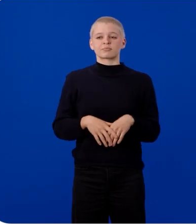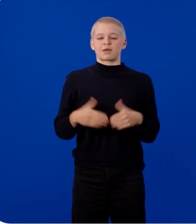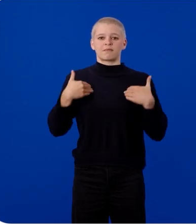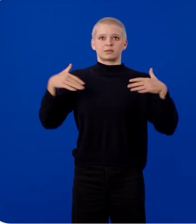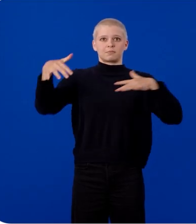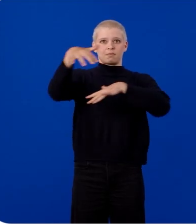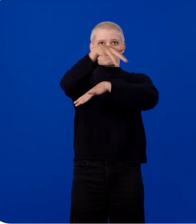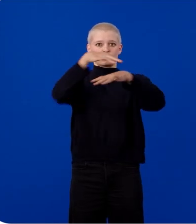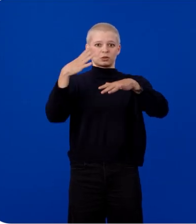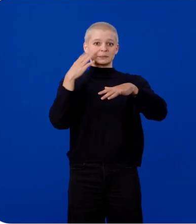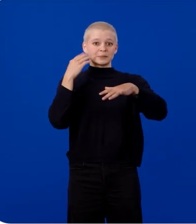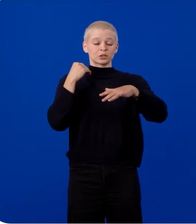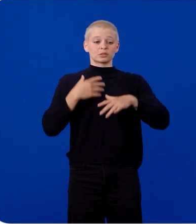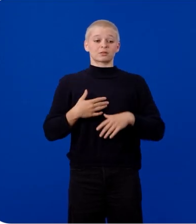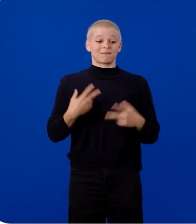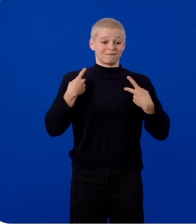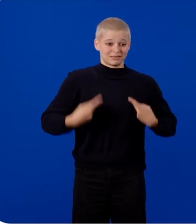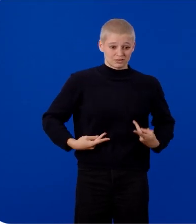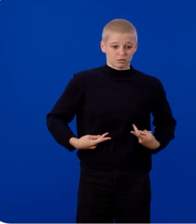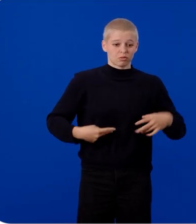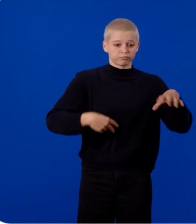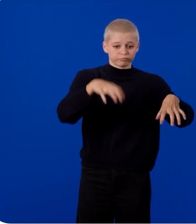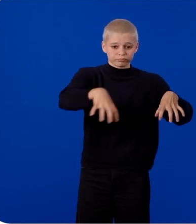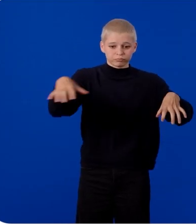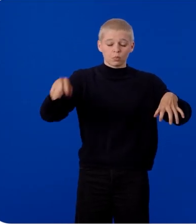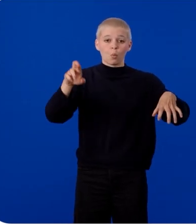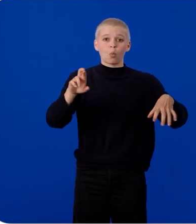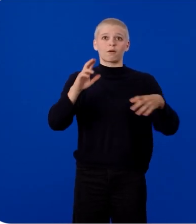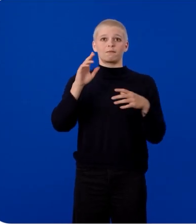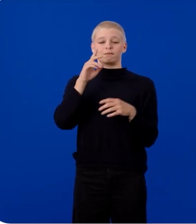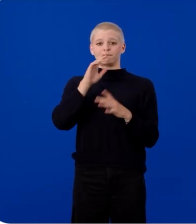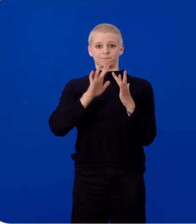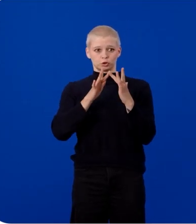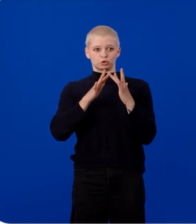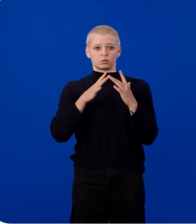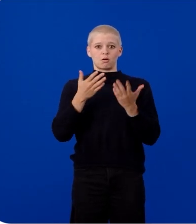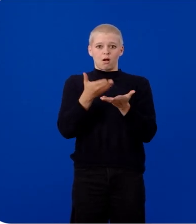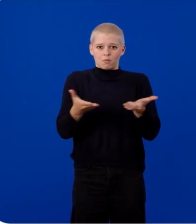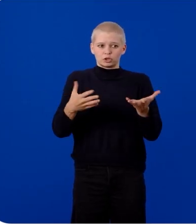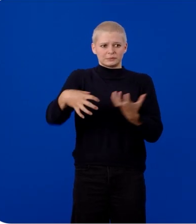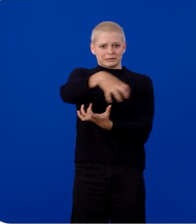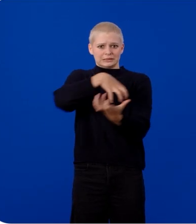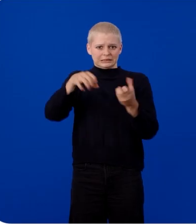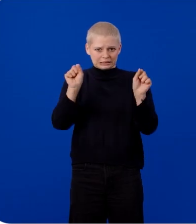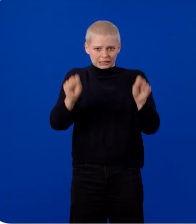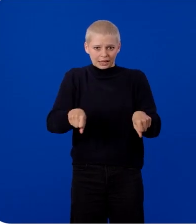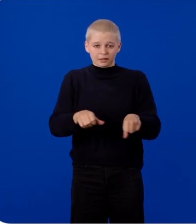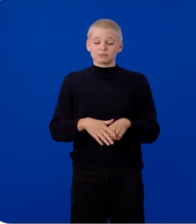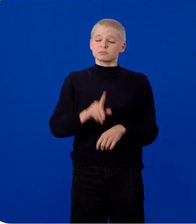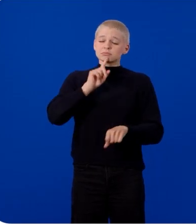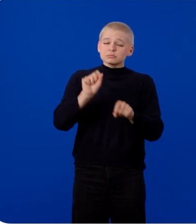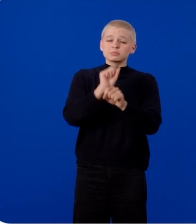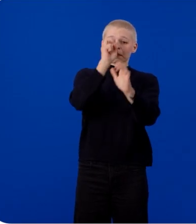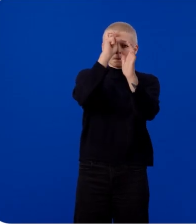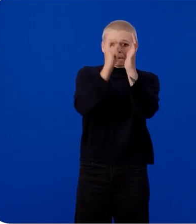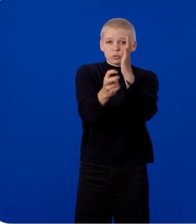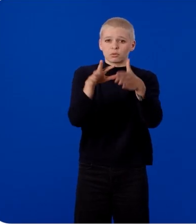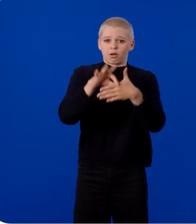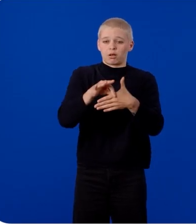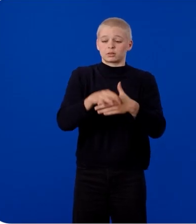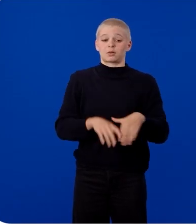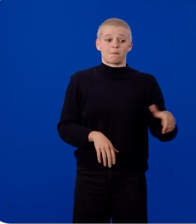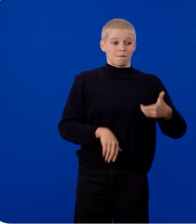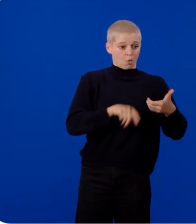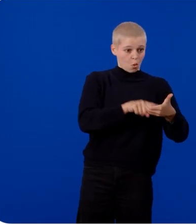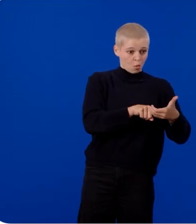mixing physical and virtual objects, and creating truly immersive content. Mobile devs can now extend their existing